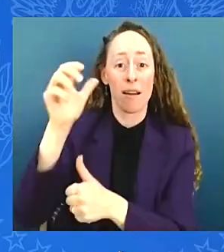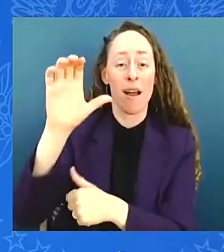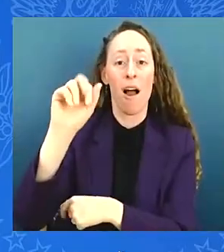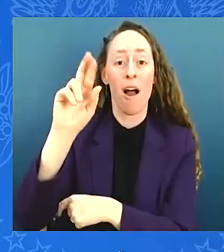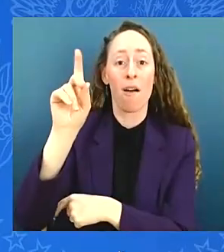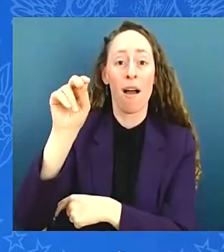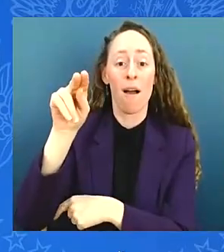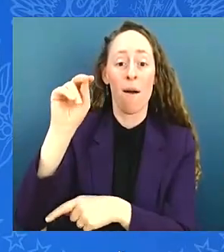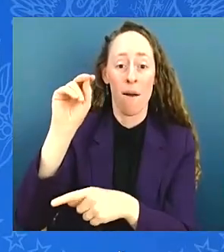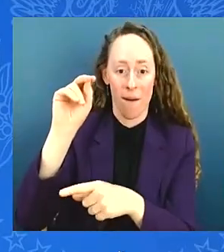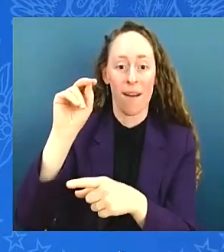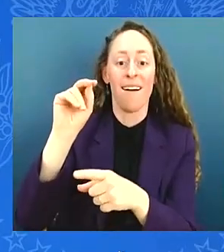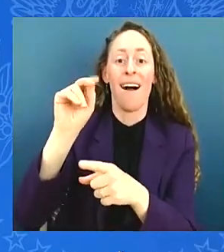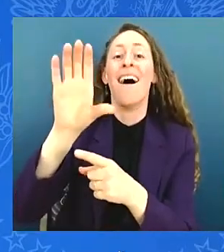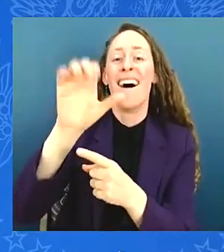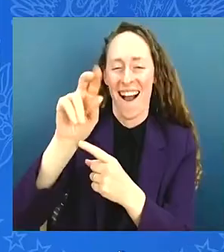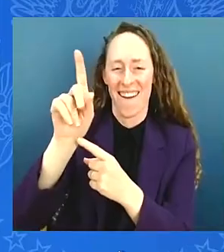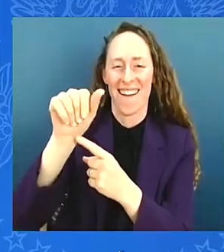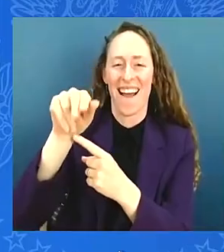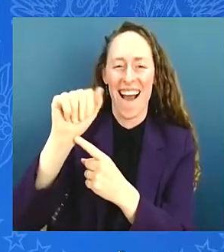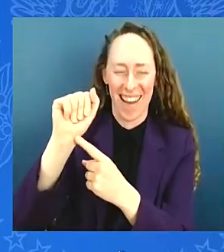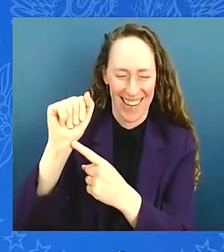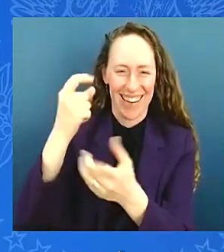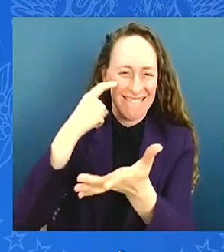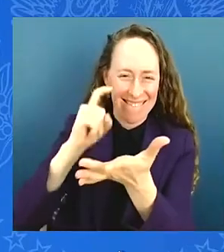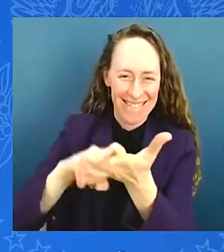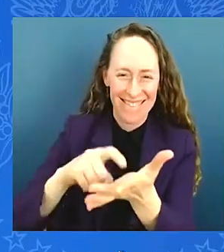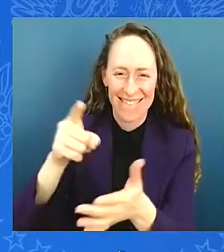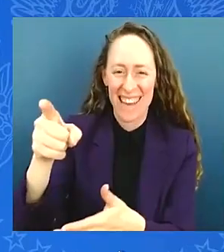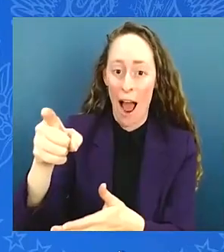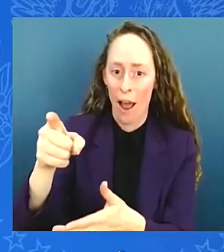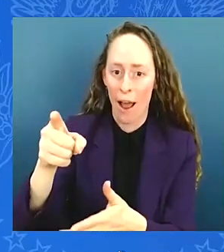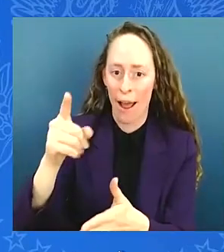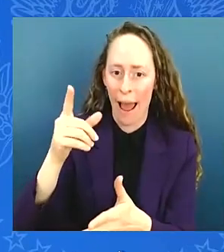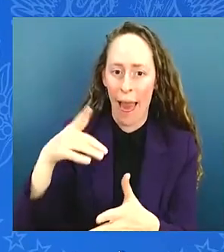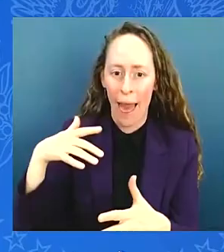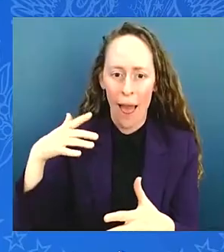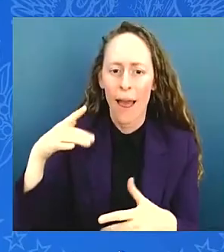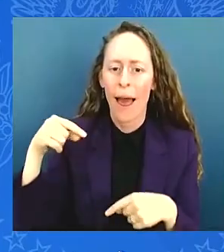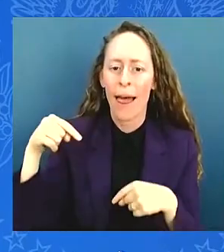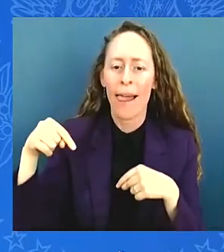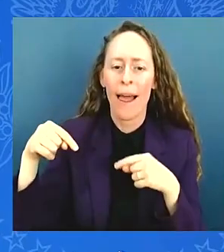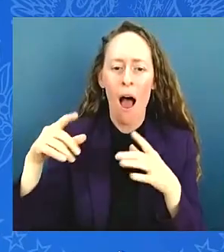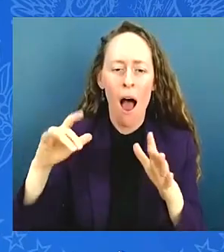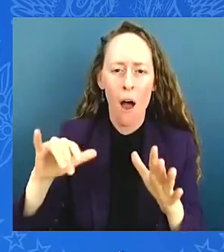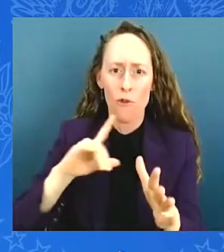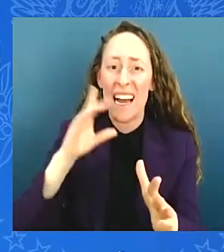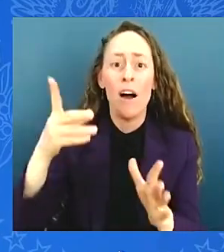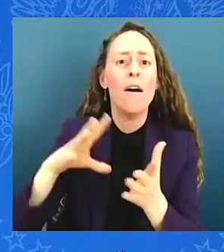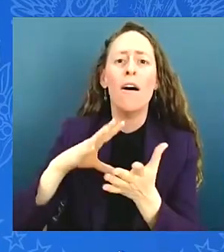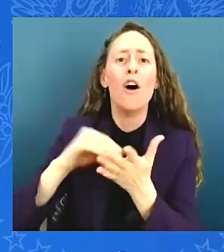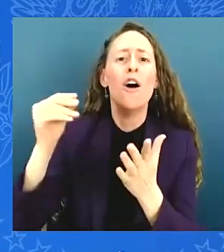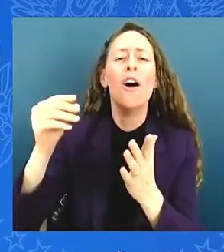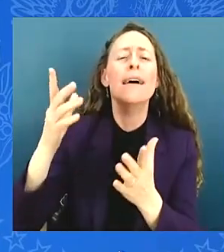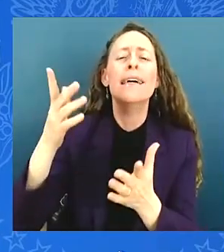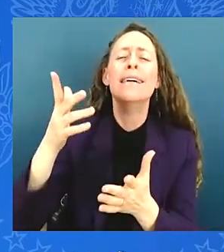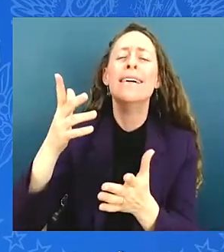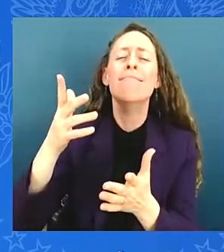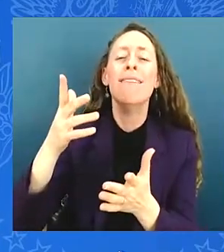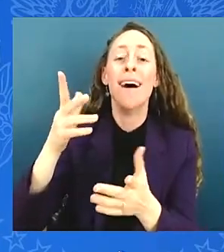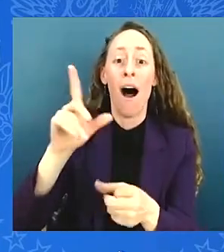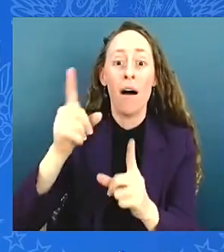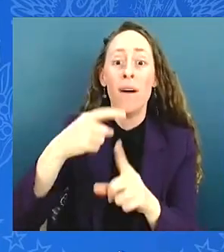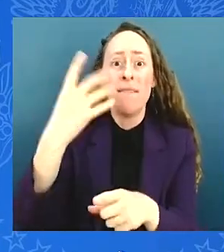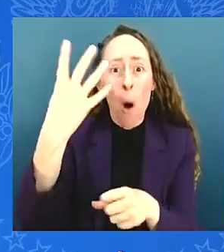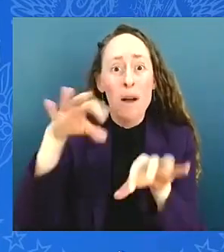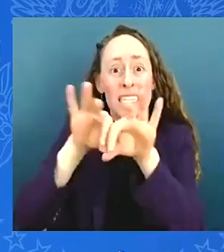Miguel's a slow learner. He has 4 degrees and credentials from UConn. I told him that equals 1 from